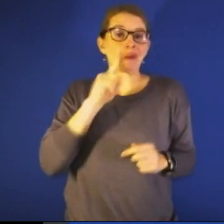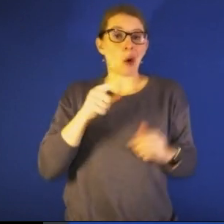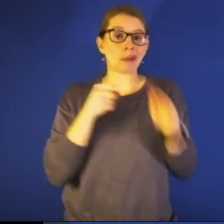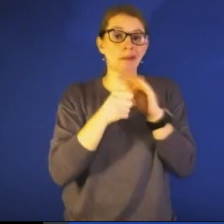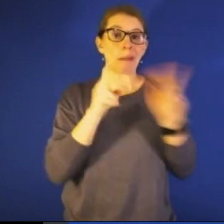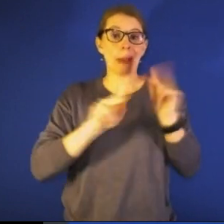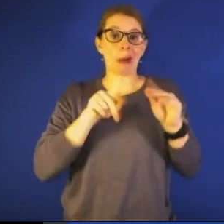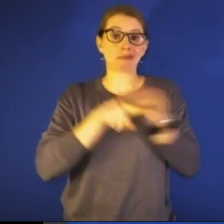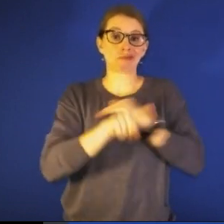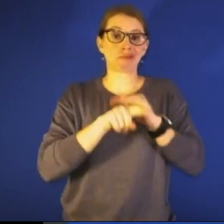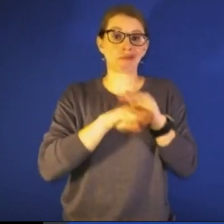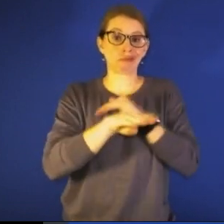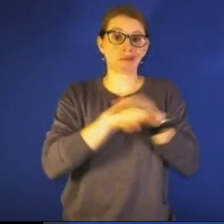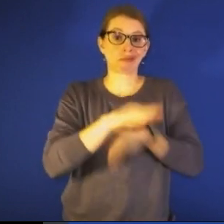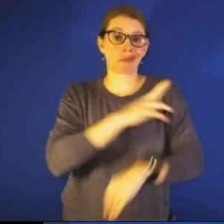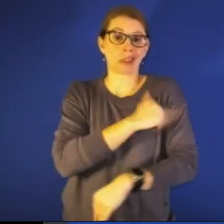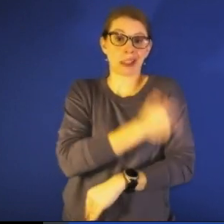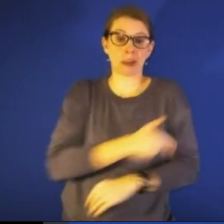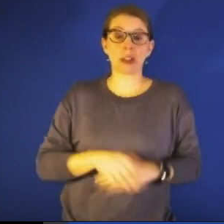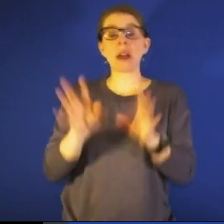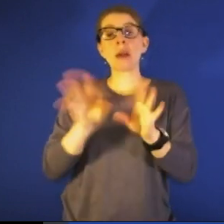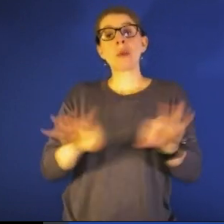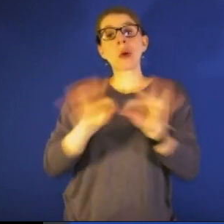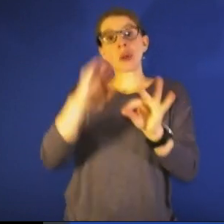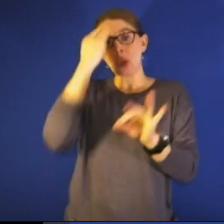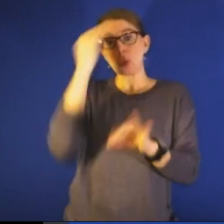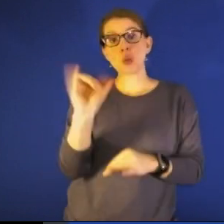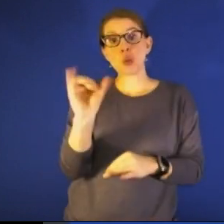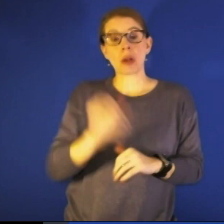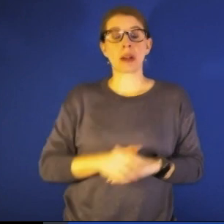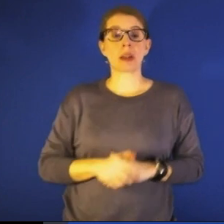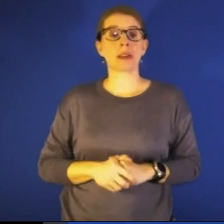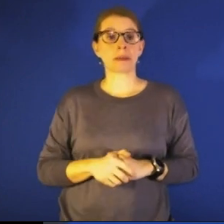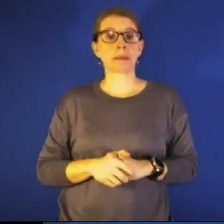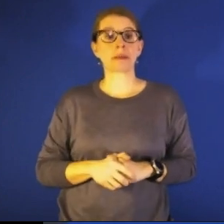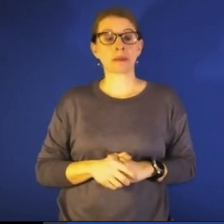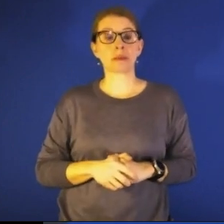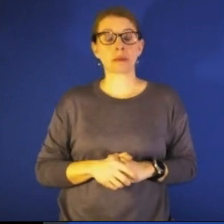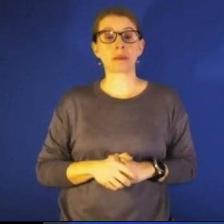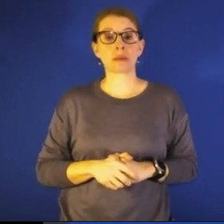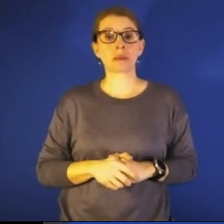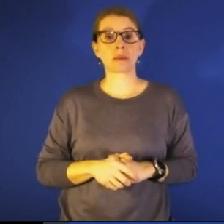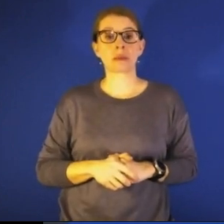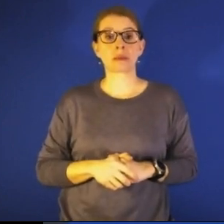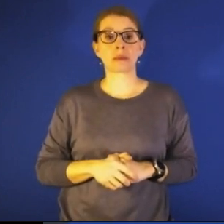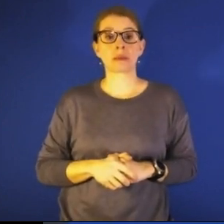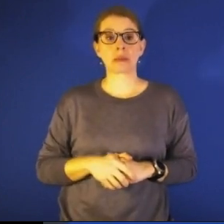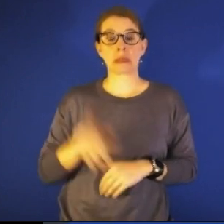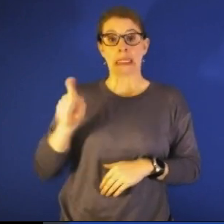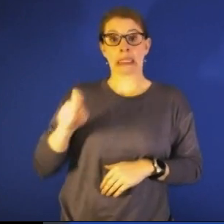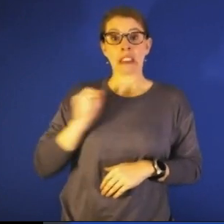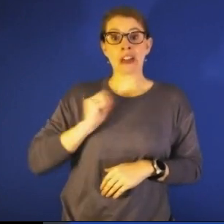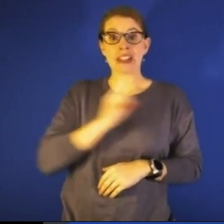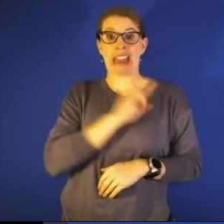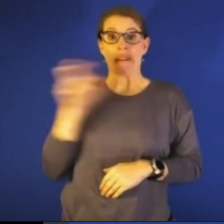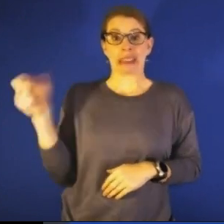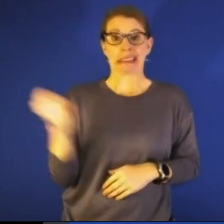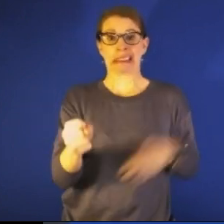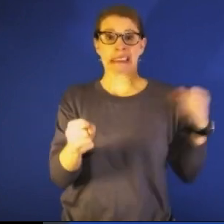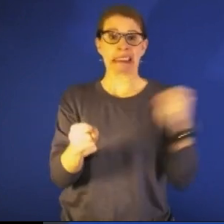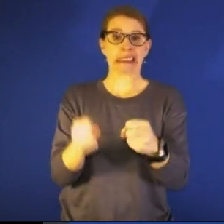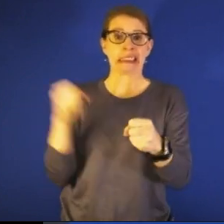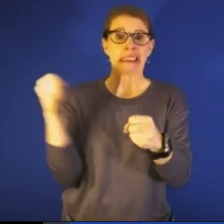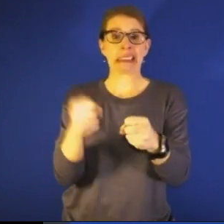you also mentioned that is important to note is that it is getting a lot of necessary staff that need to be at the